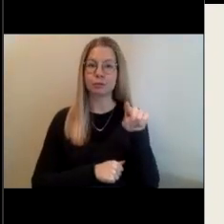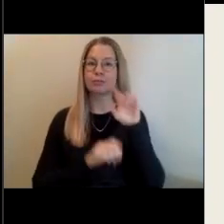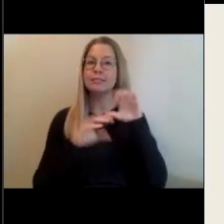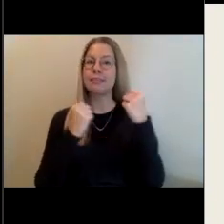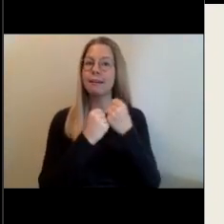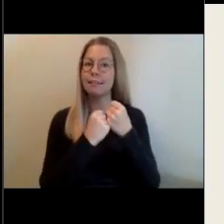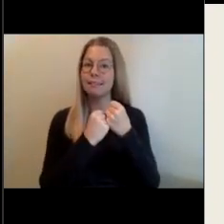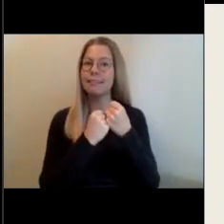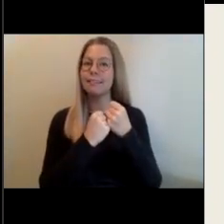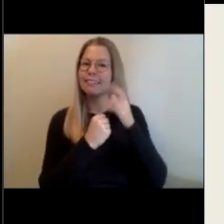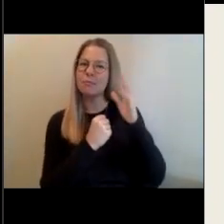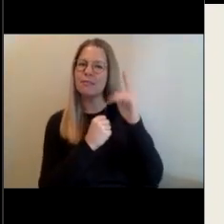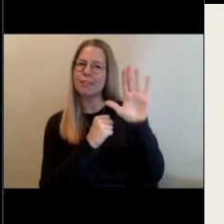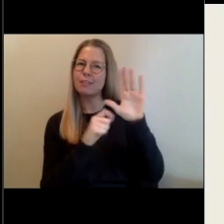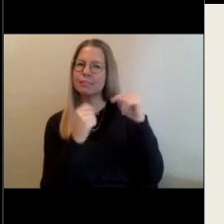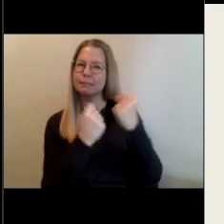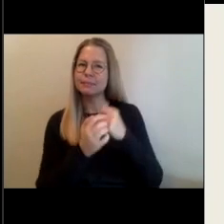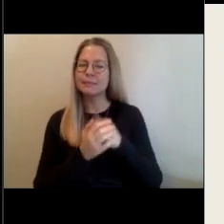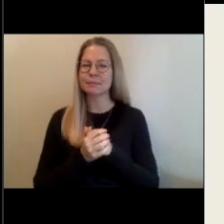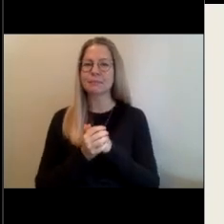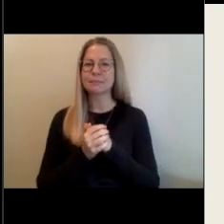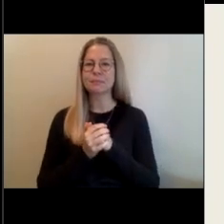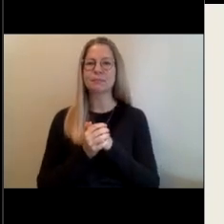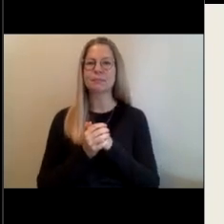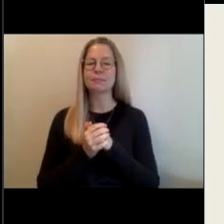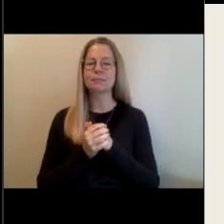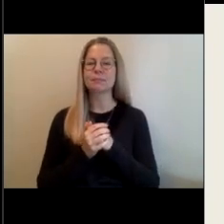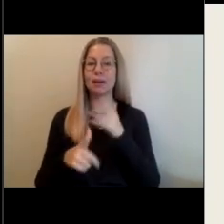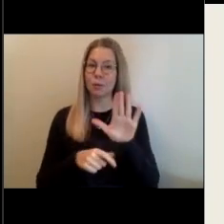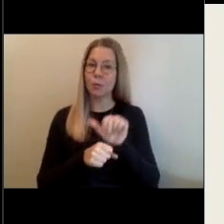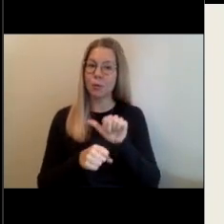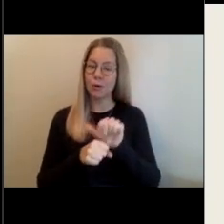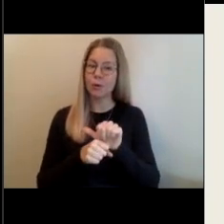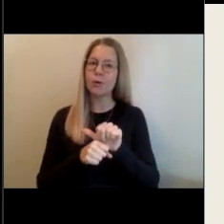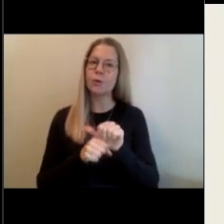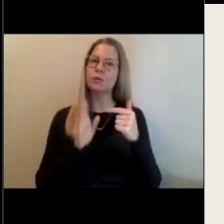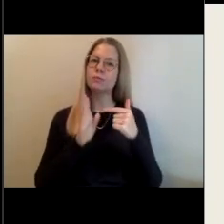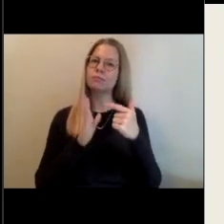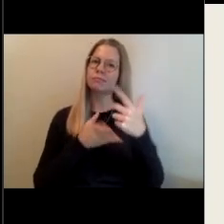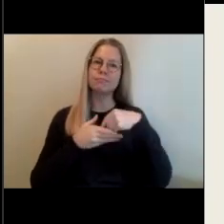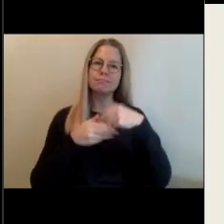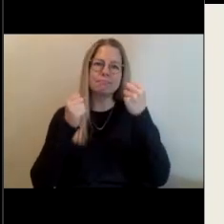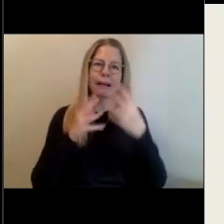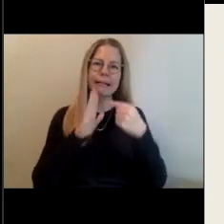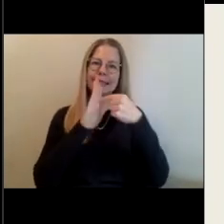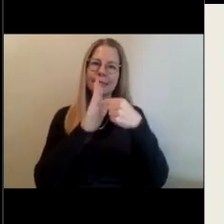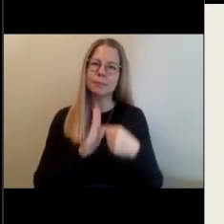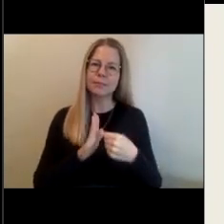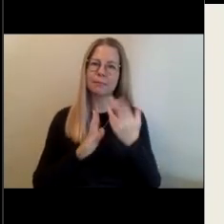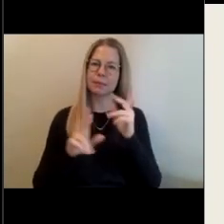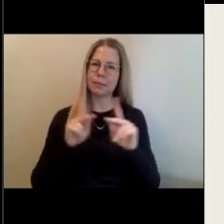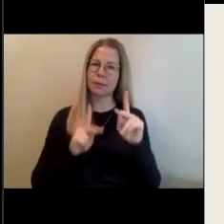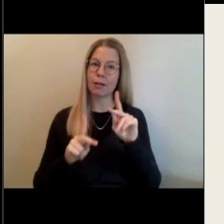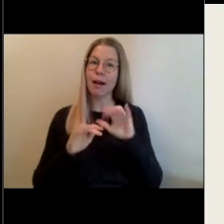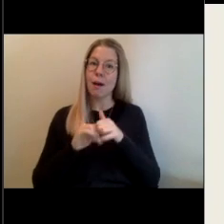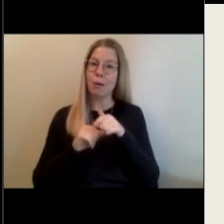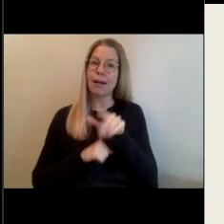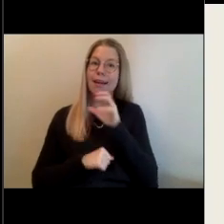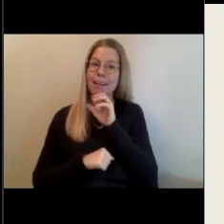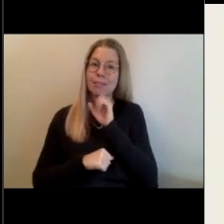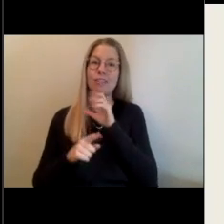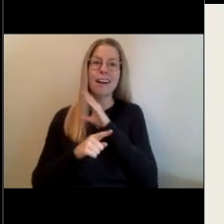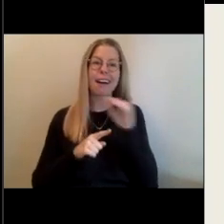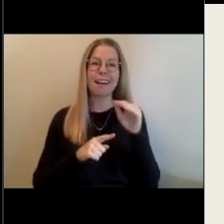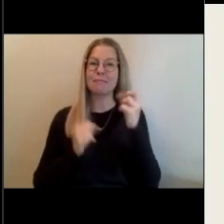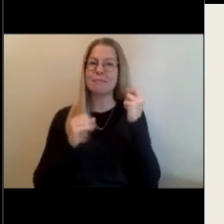ago. Her practice has shown many examples of how people age and includes at least 10 people over age 100 years old,